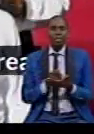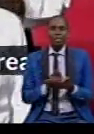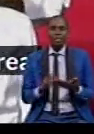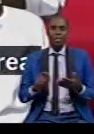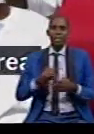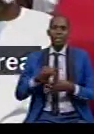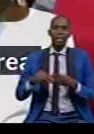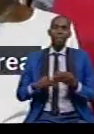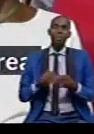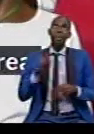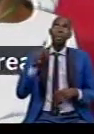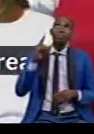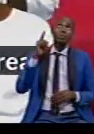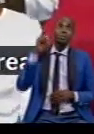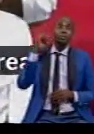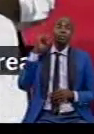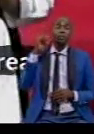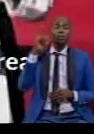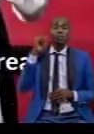Fearlessly,